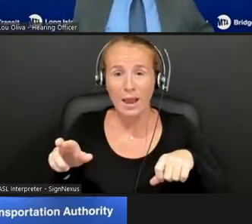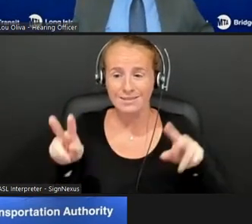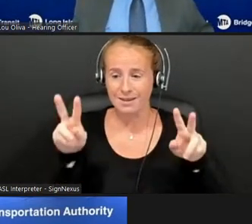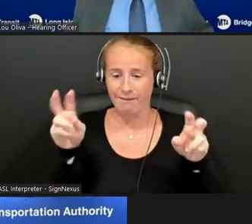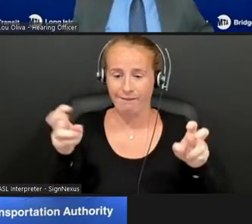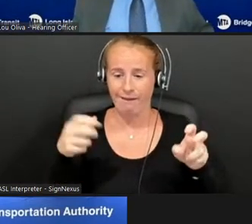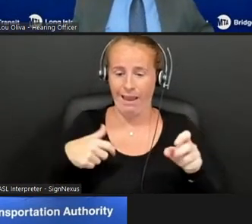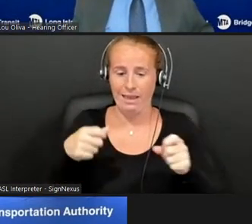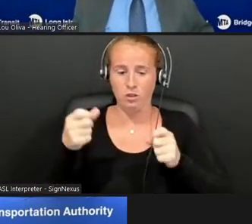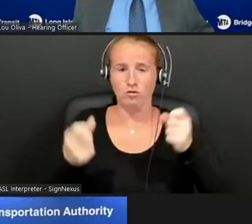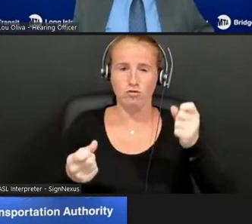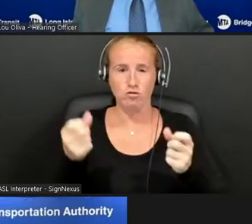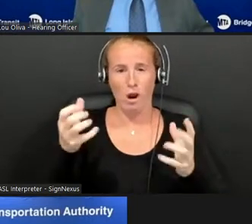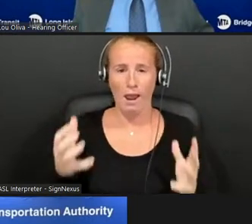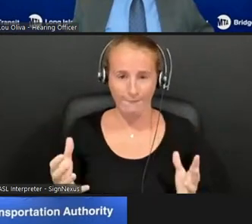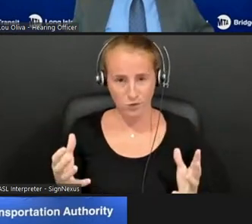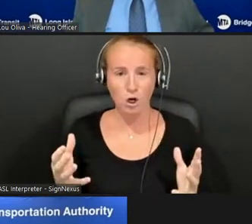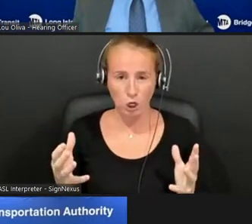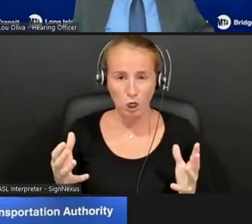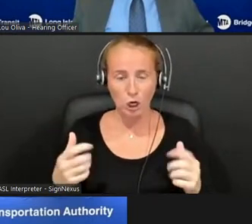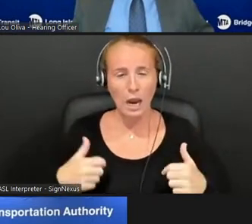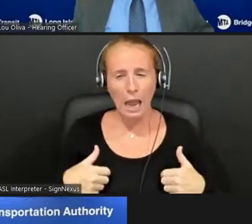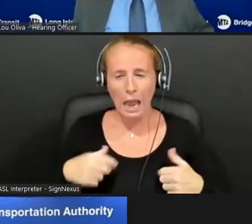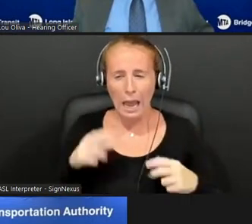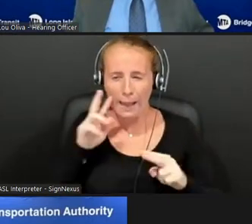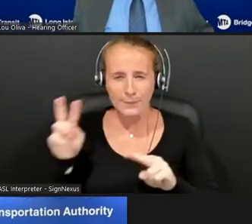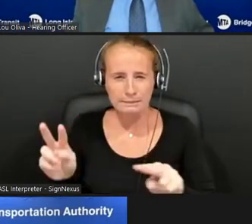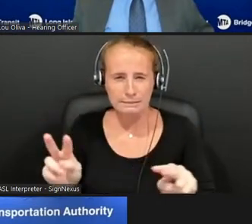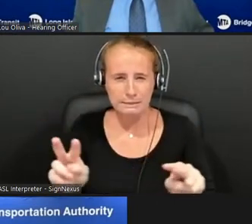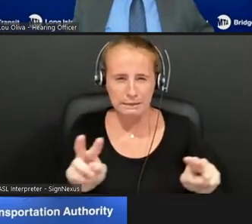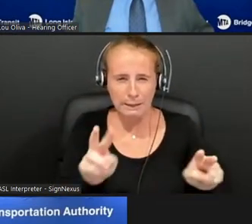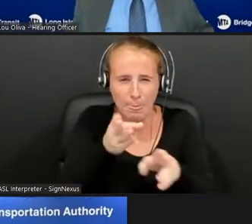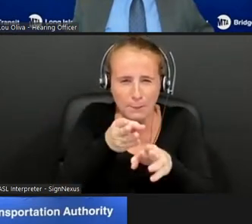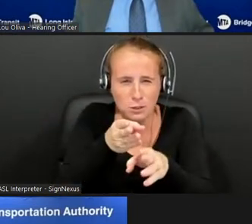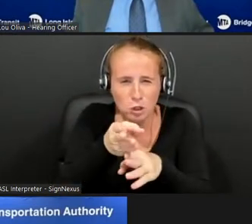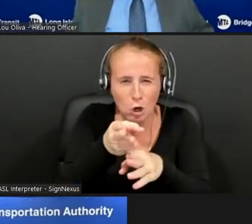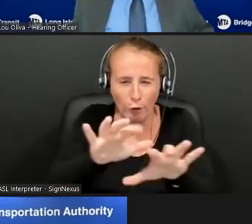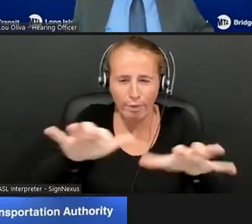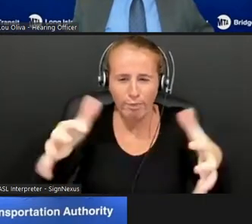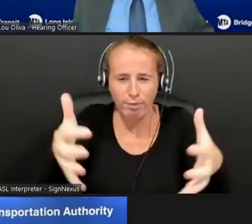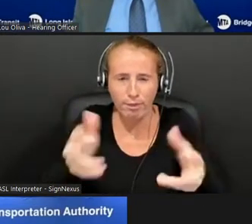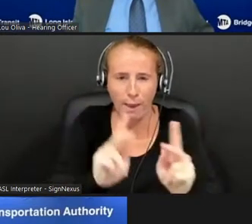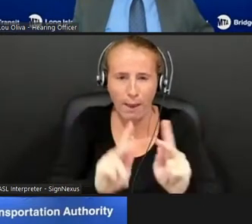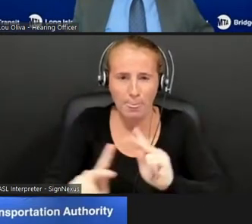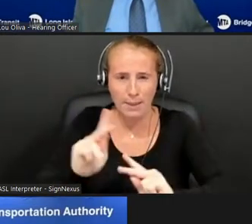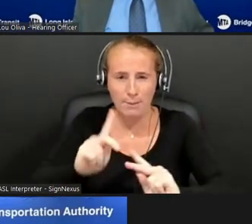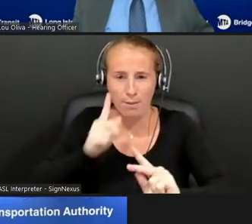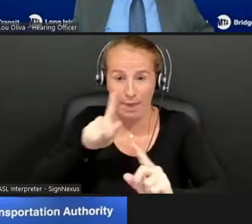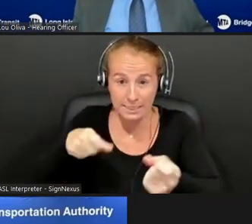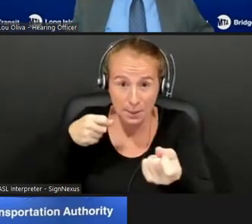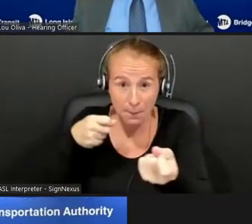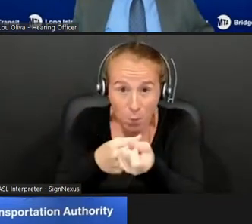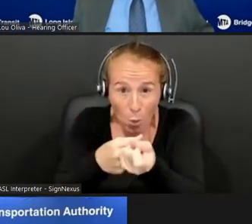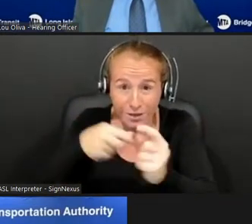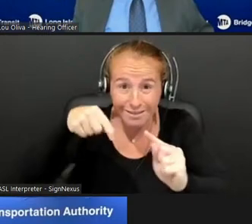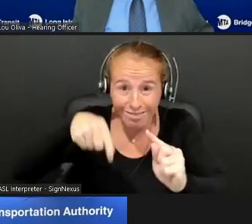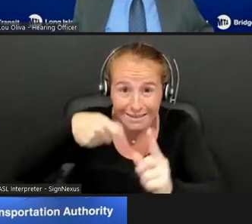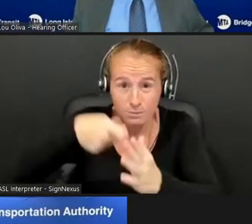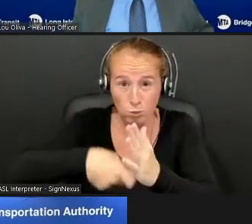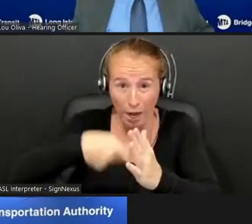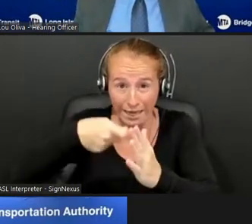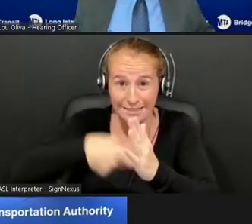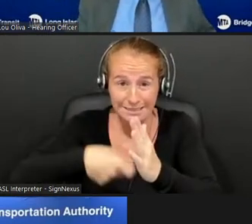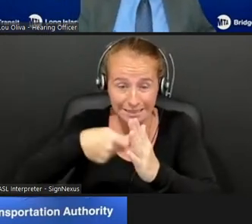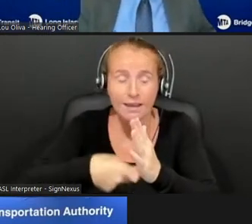when I see that the majority of the people who are for congestion pricing um